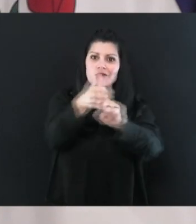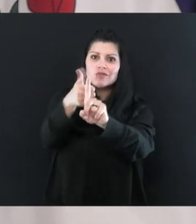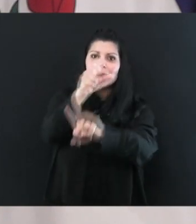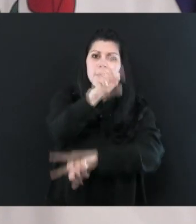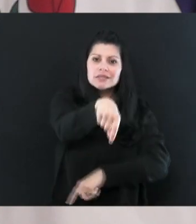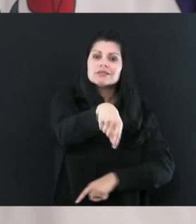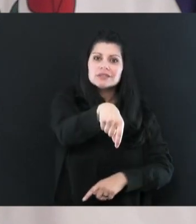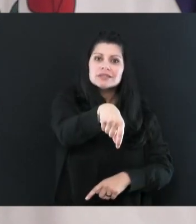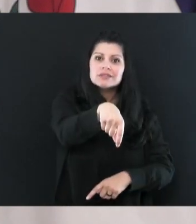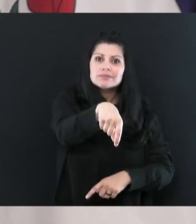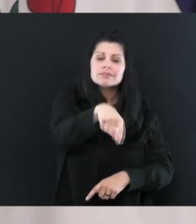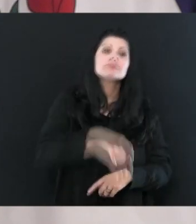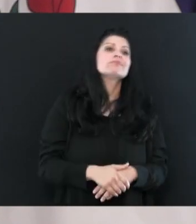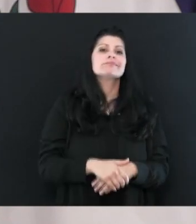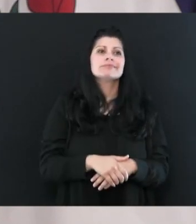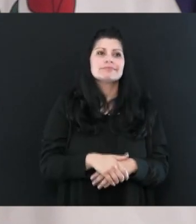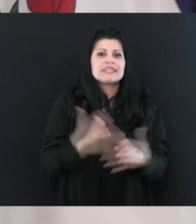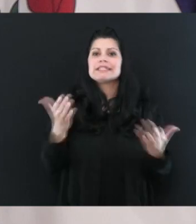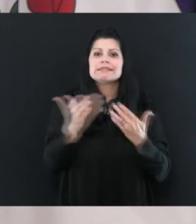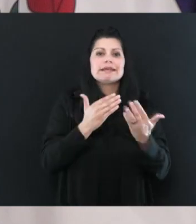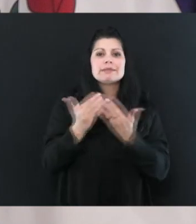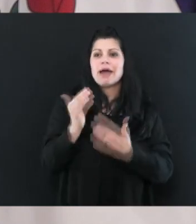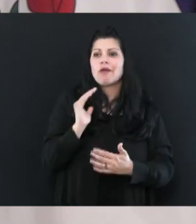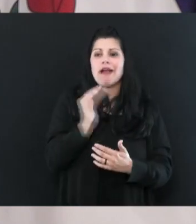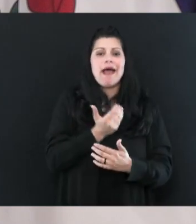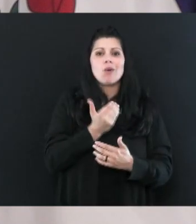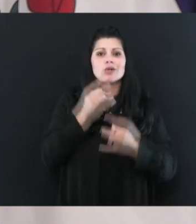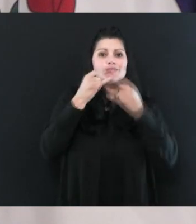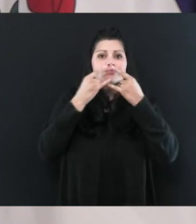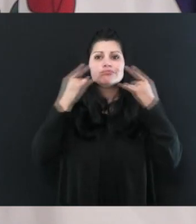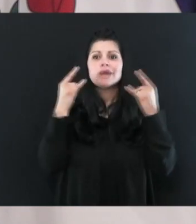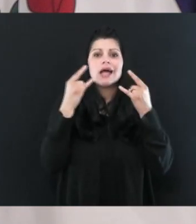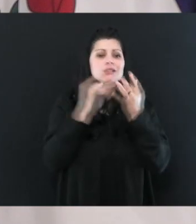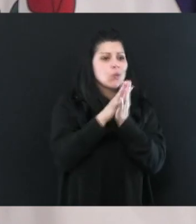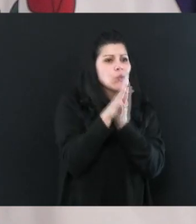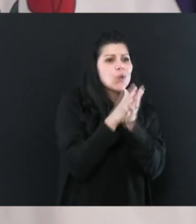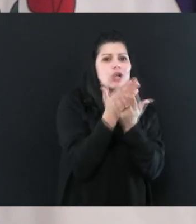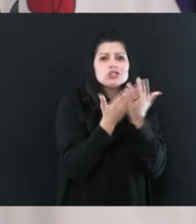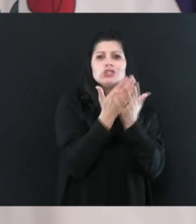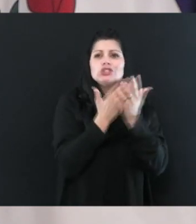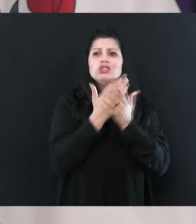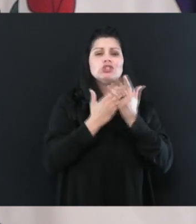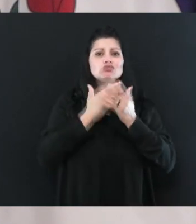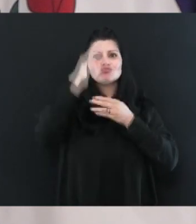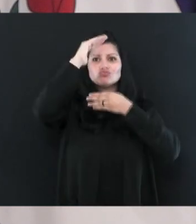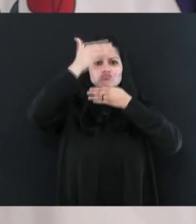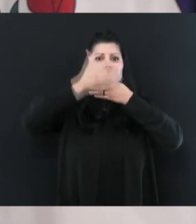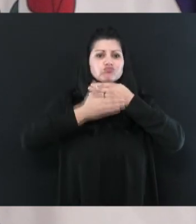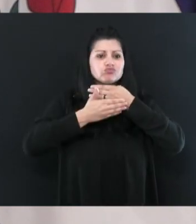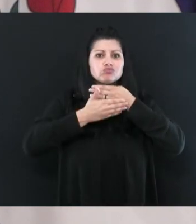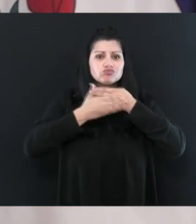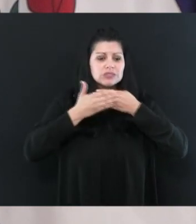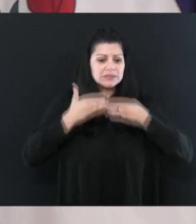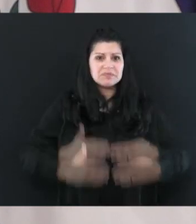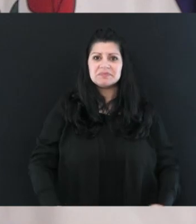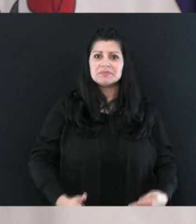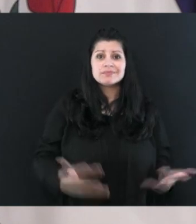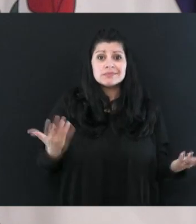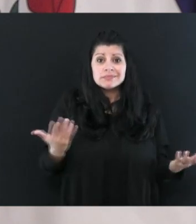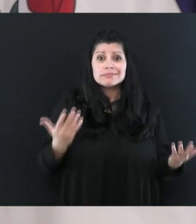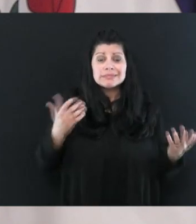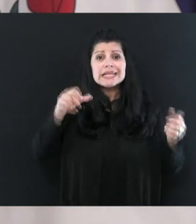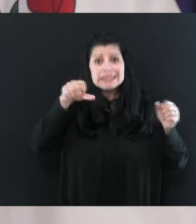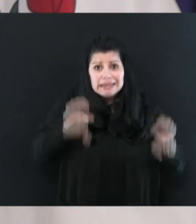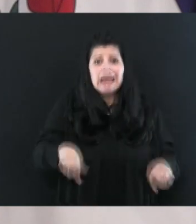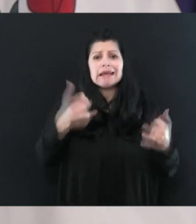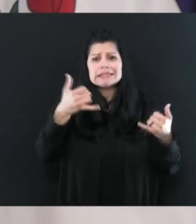we still lose our great heroes. You know, just the other day, and I'll mess this